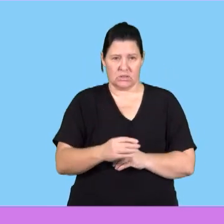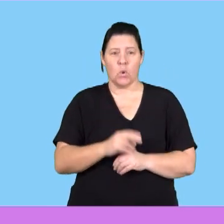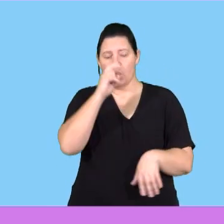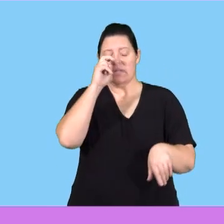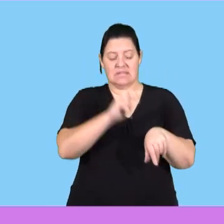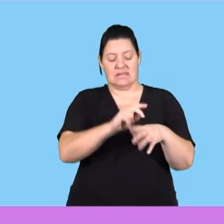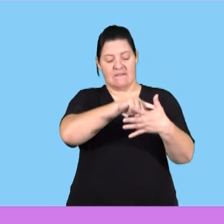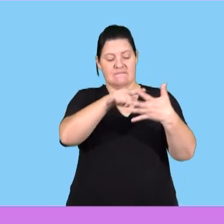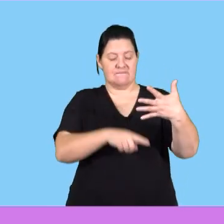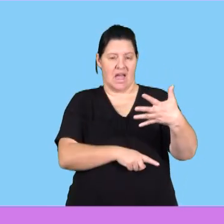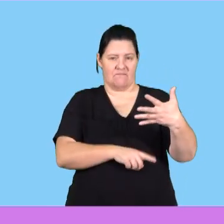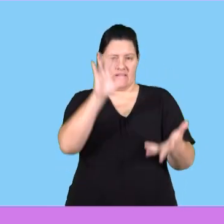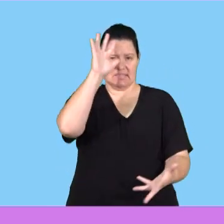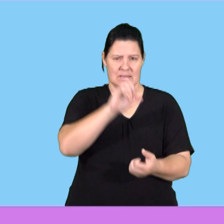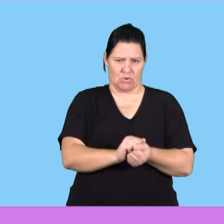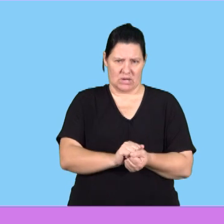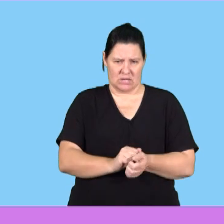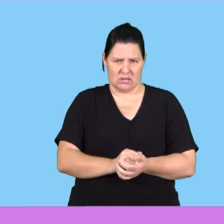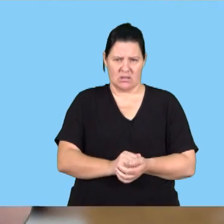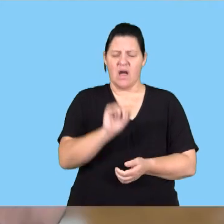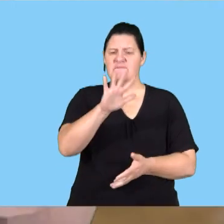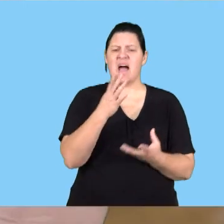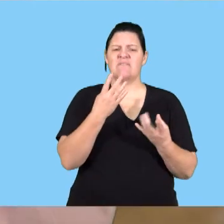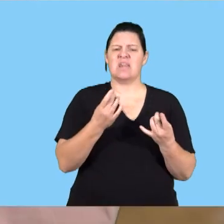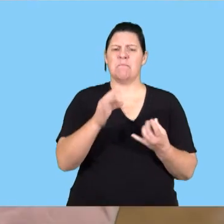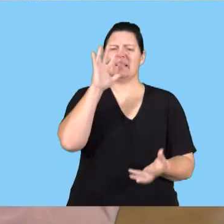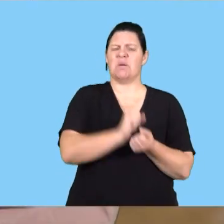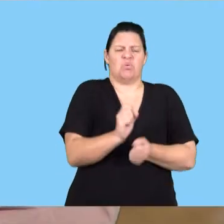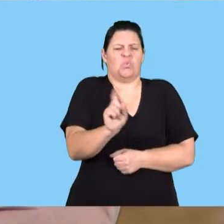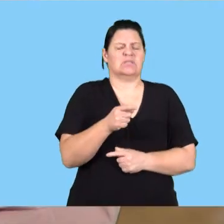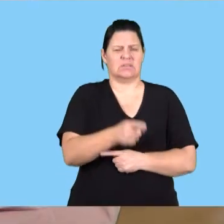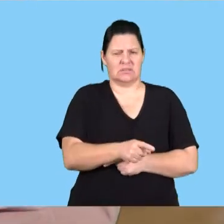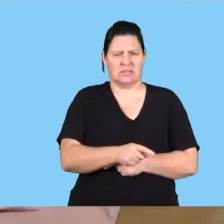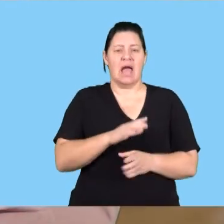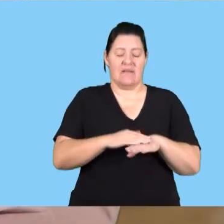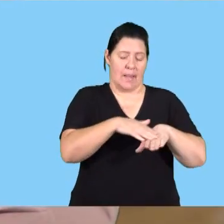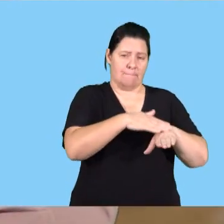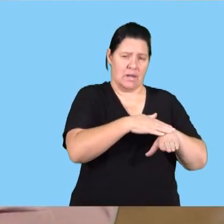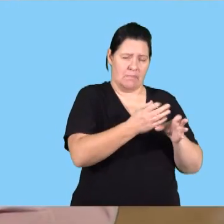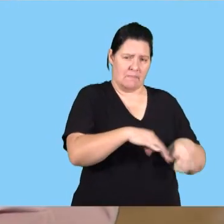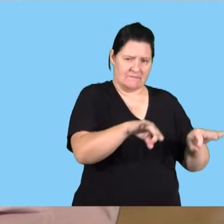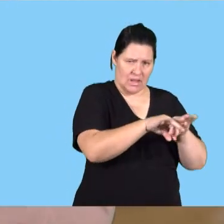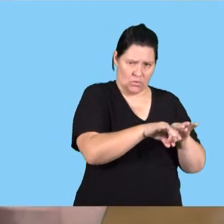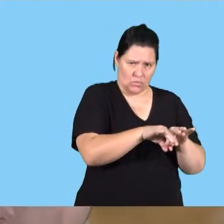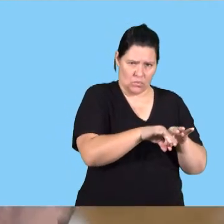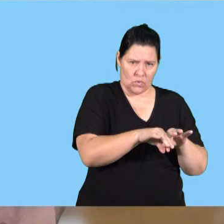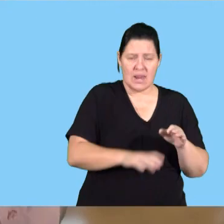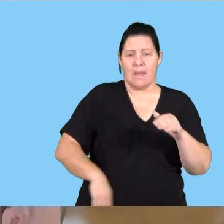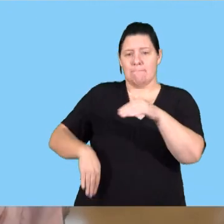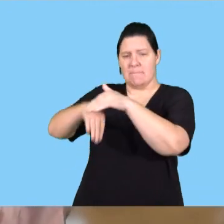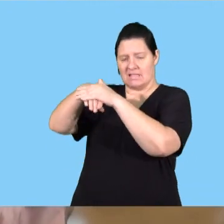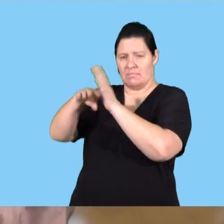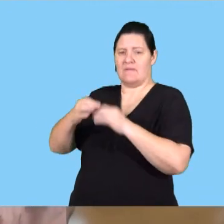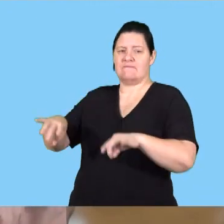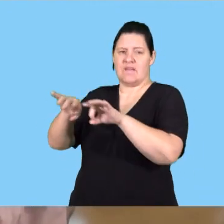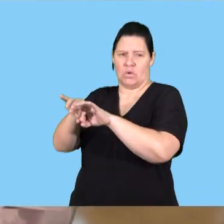we need the 5-number summary. Now, what is the 5-number summary? So we have our minimum value and obviously the